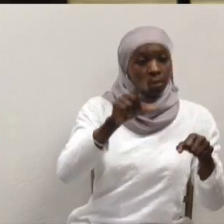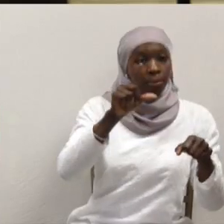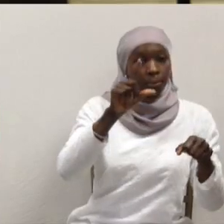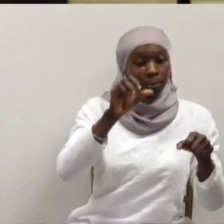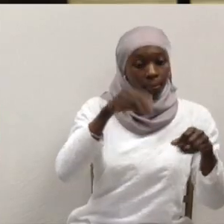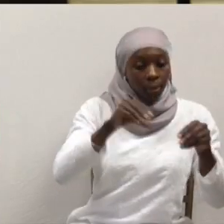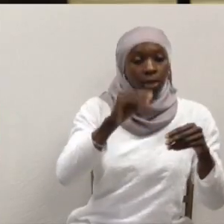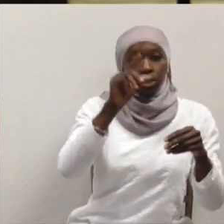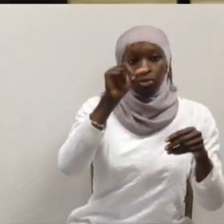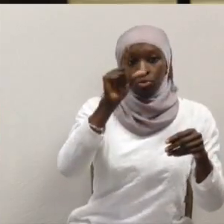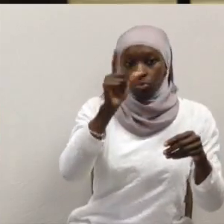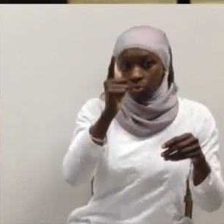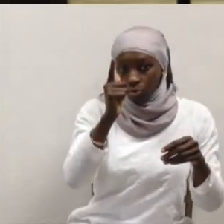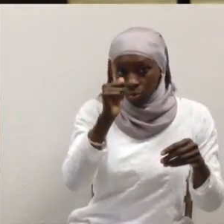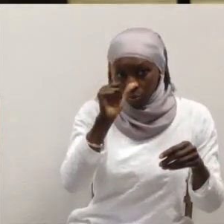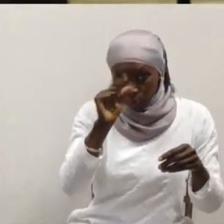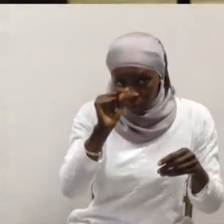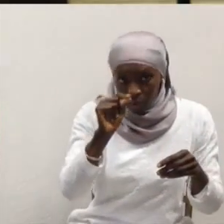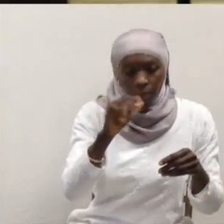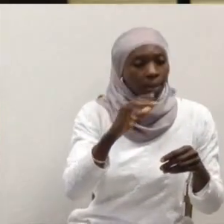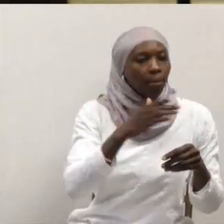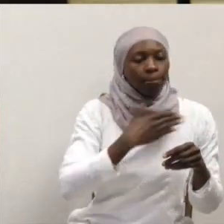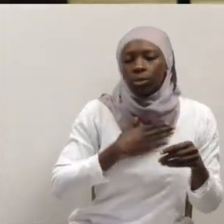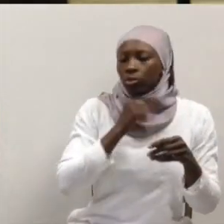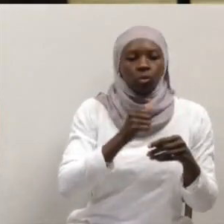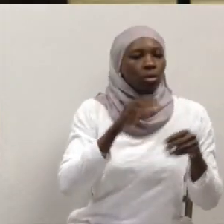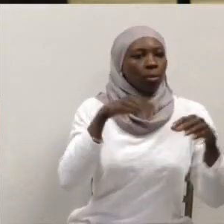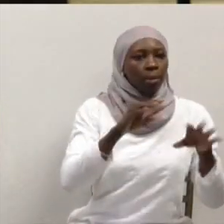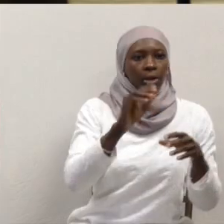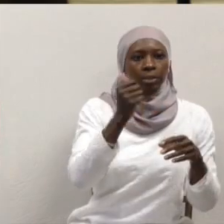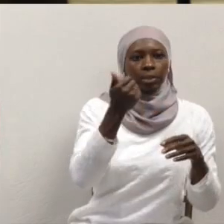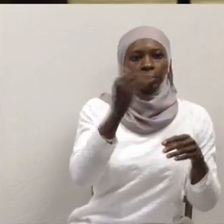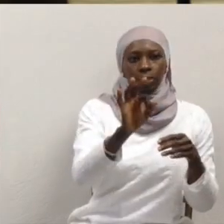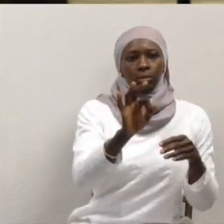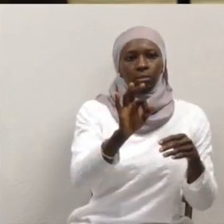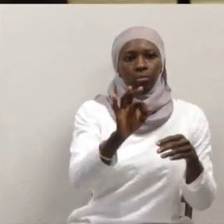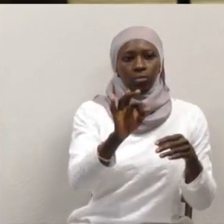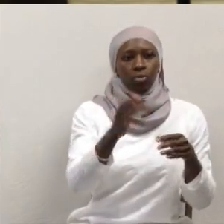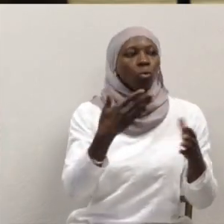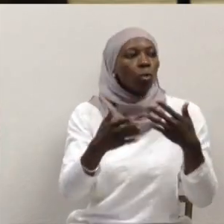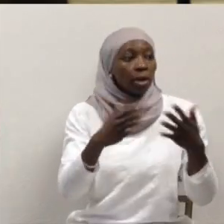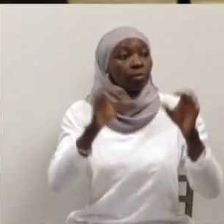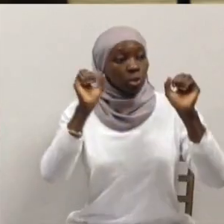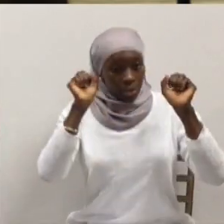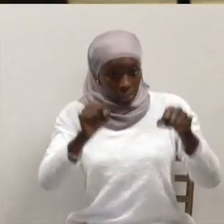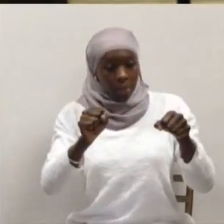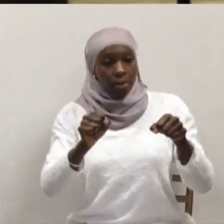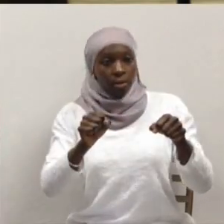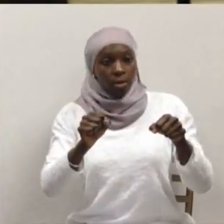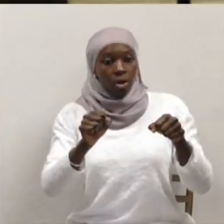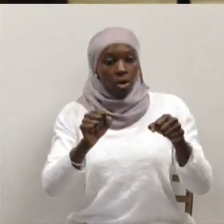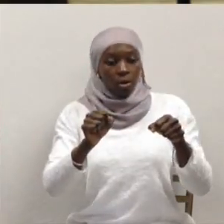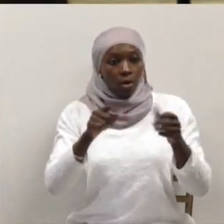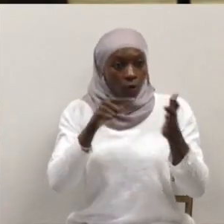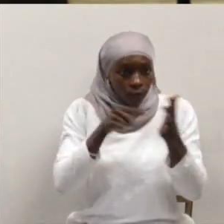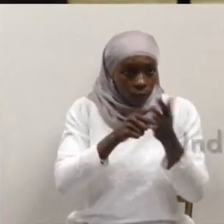people are really in urgent need, emergency need. And keep in mind the fact that